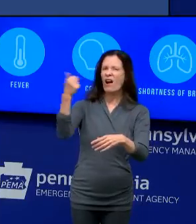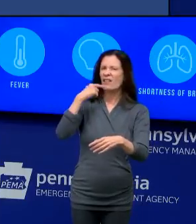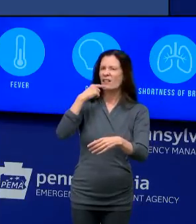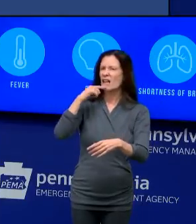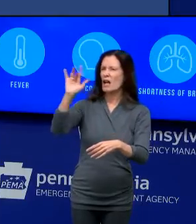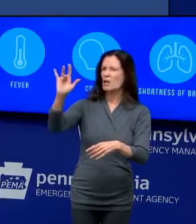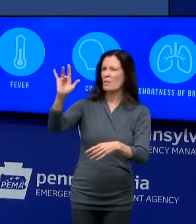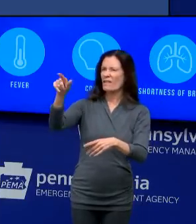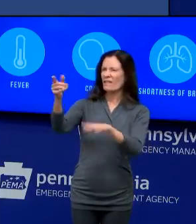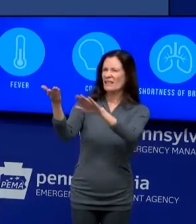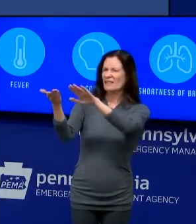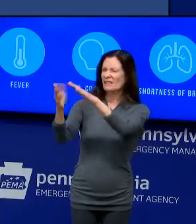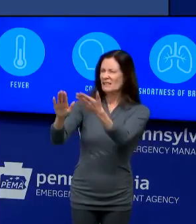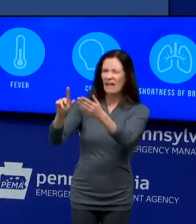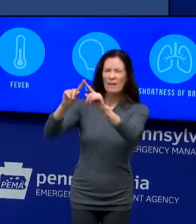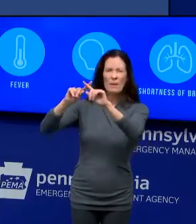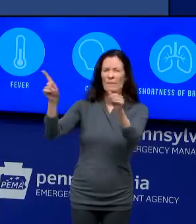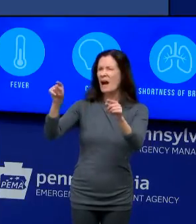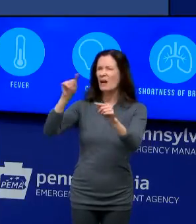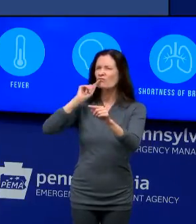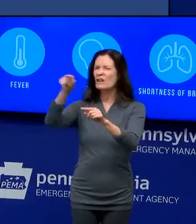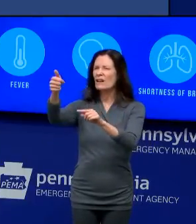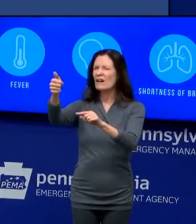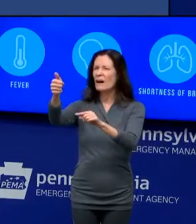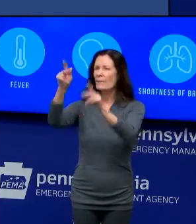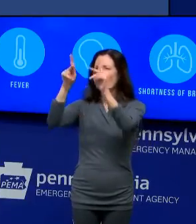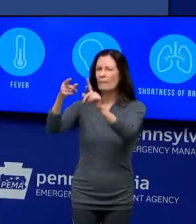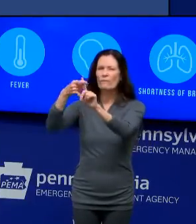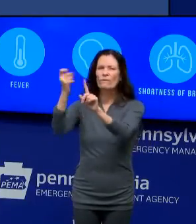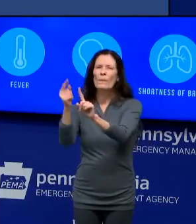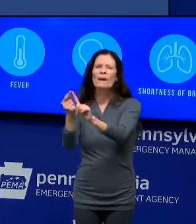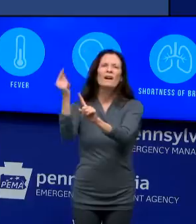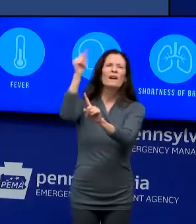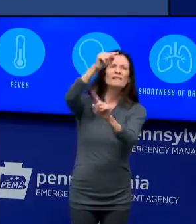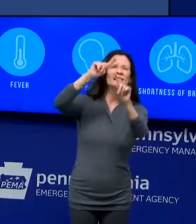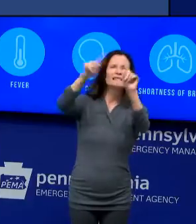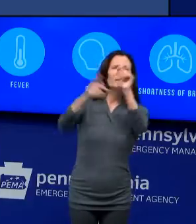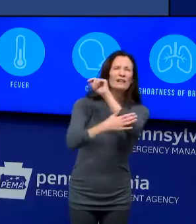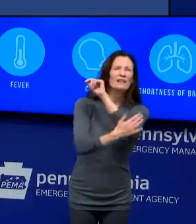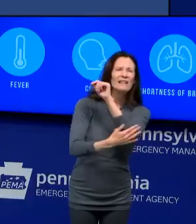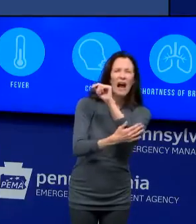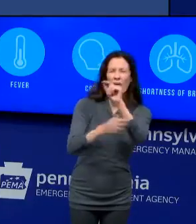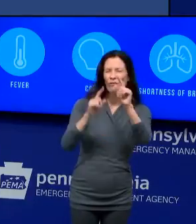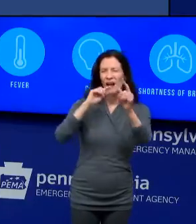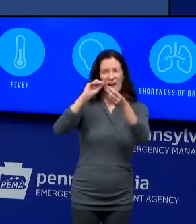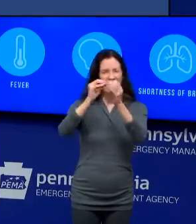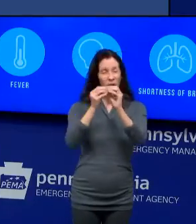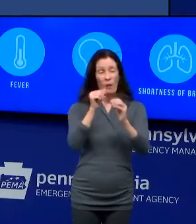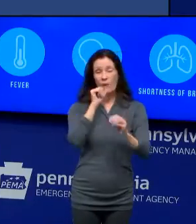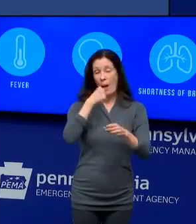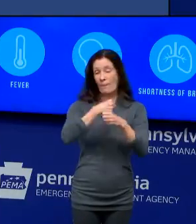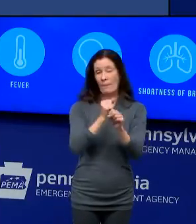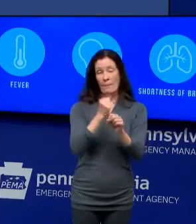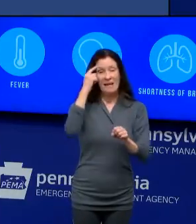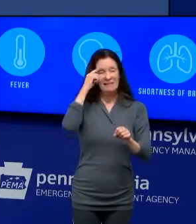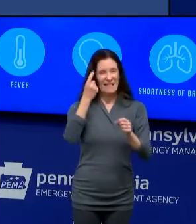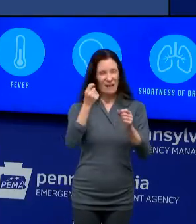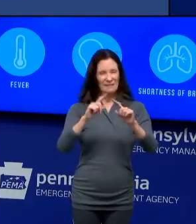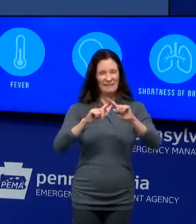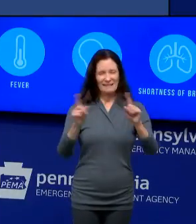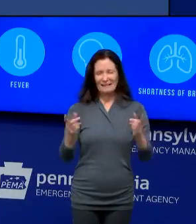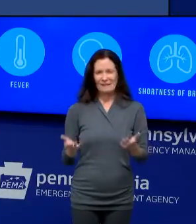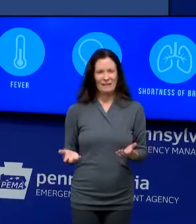figures yesterday recorded 27 in Northampton County. Well, so we do not report as a county death or